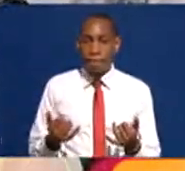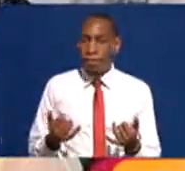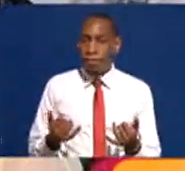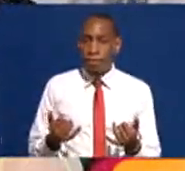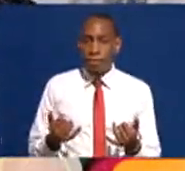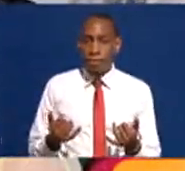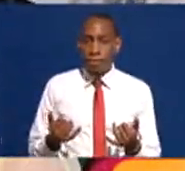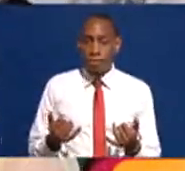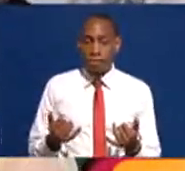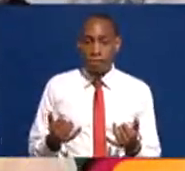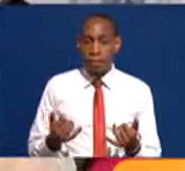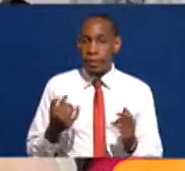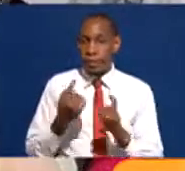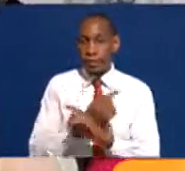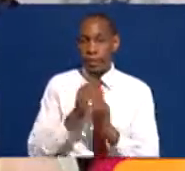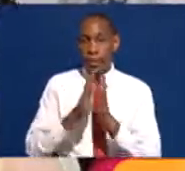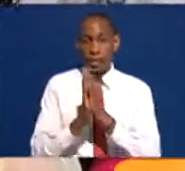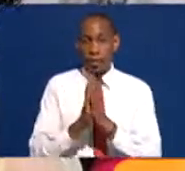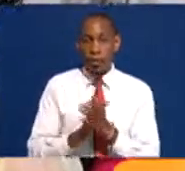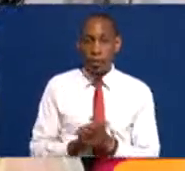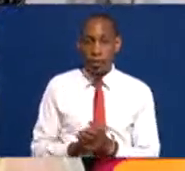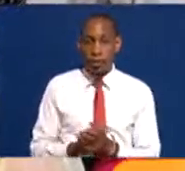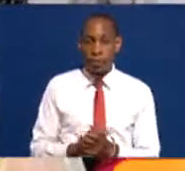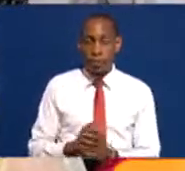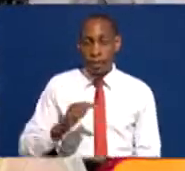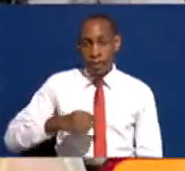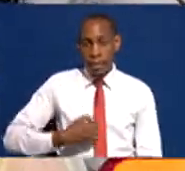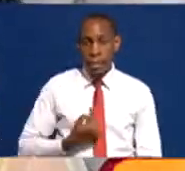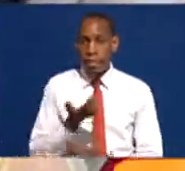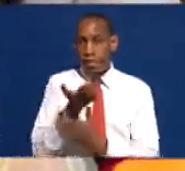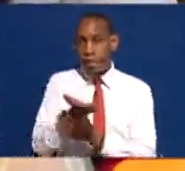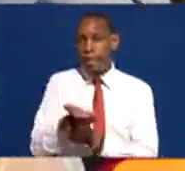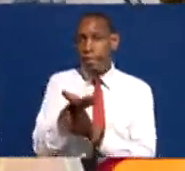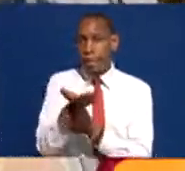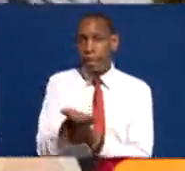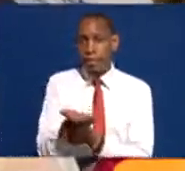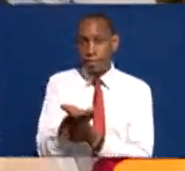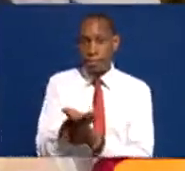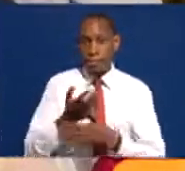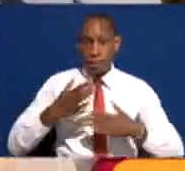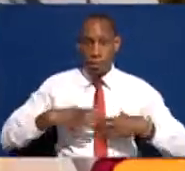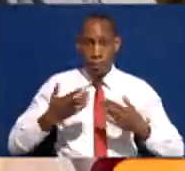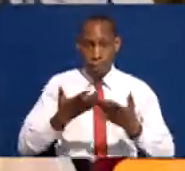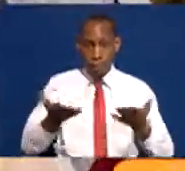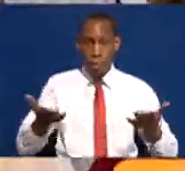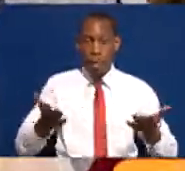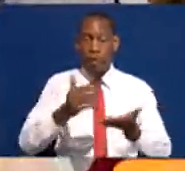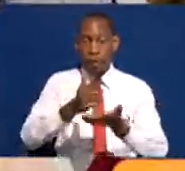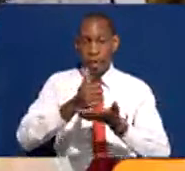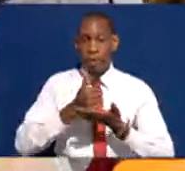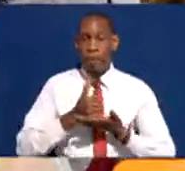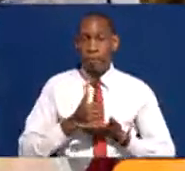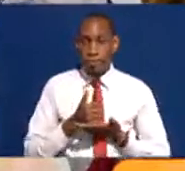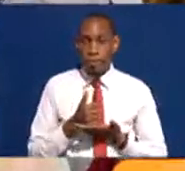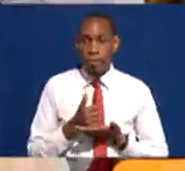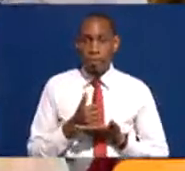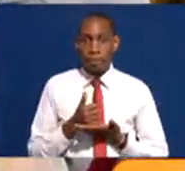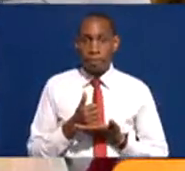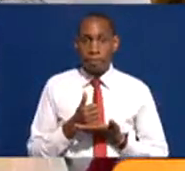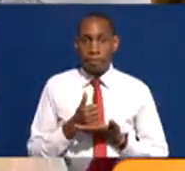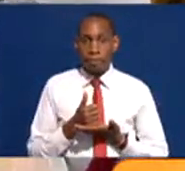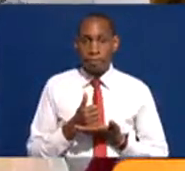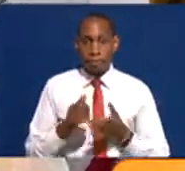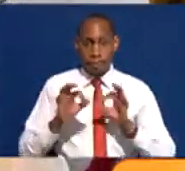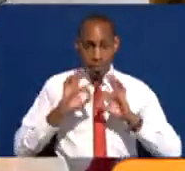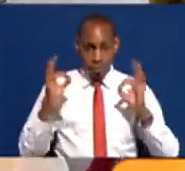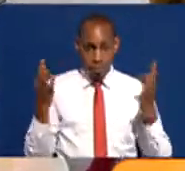story. Mimi ningejiomba kwa watu wa Samaria wema wasaidie